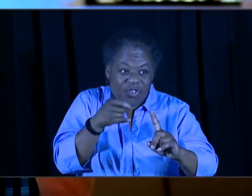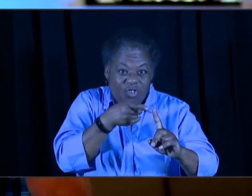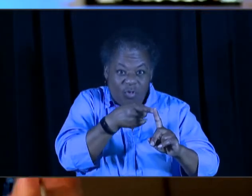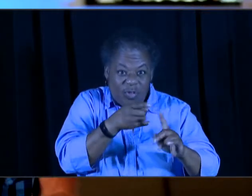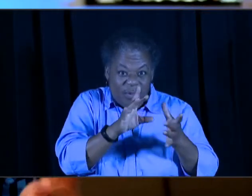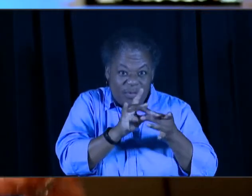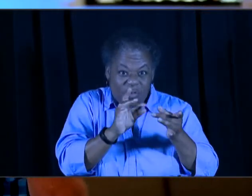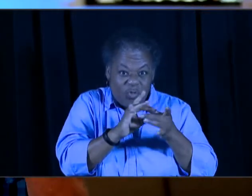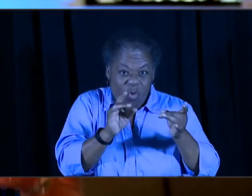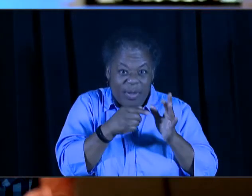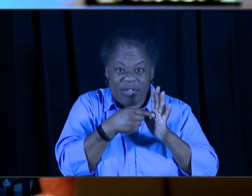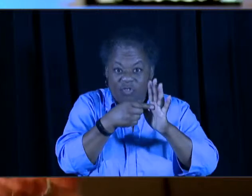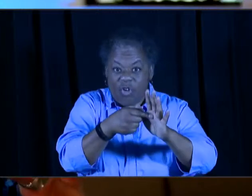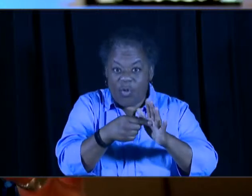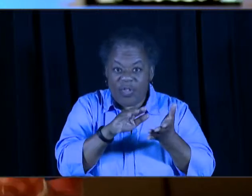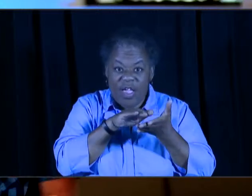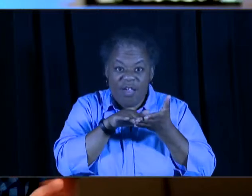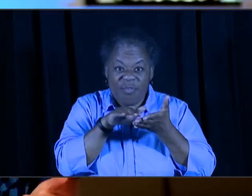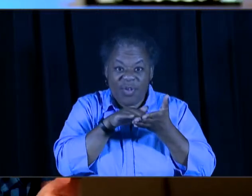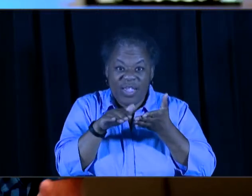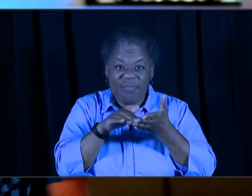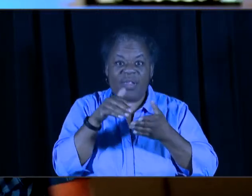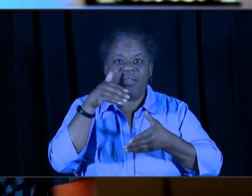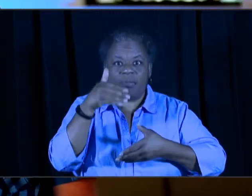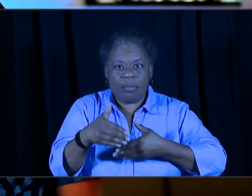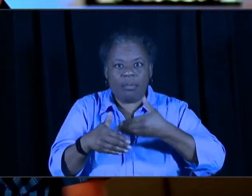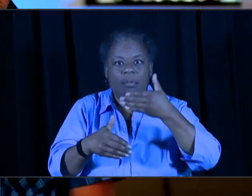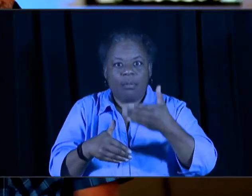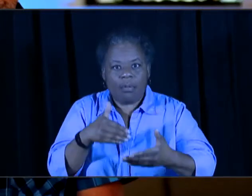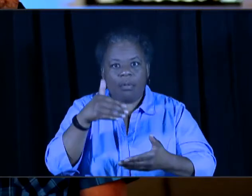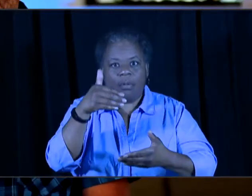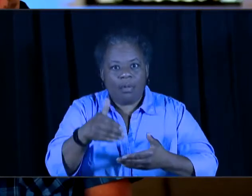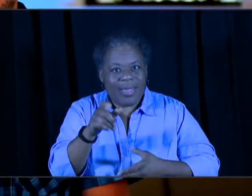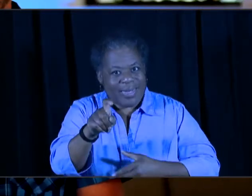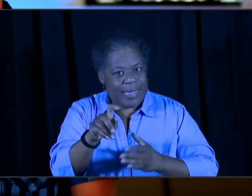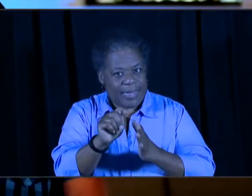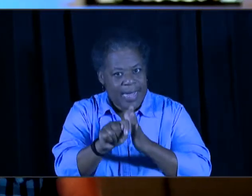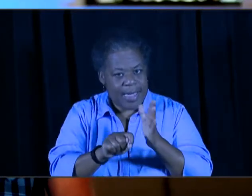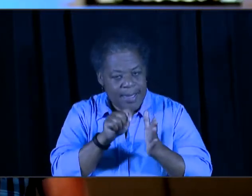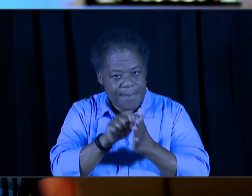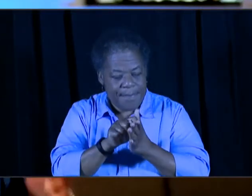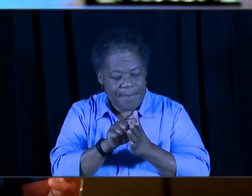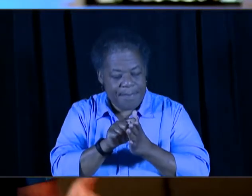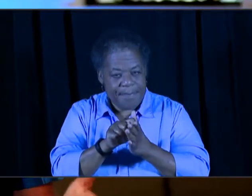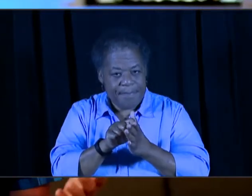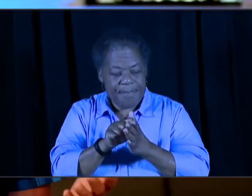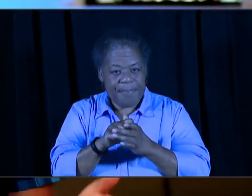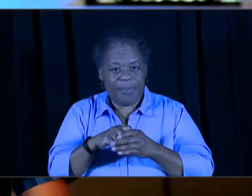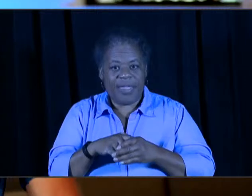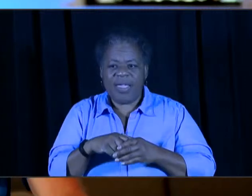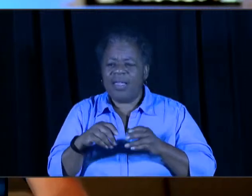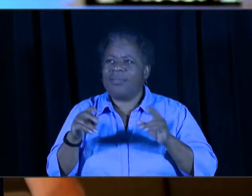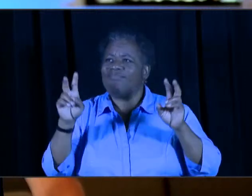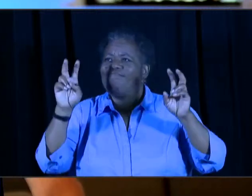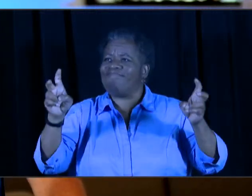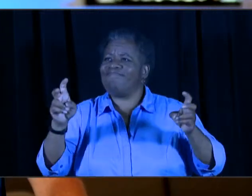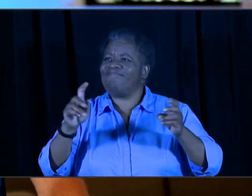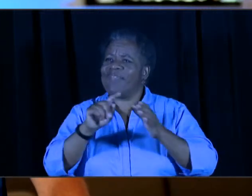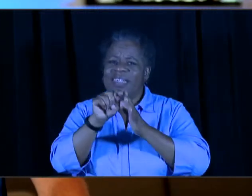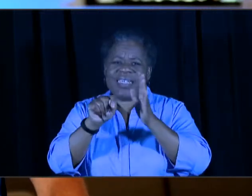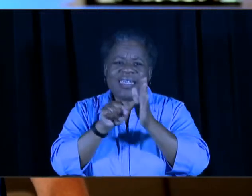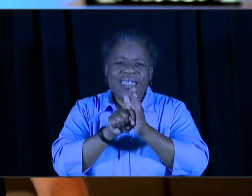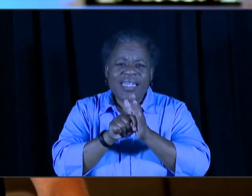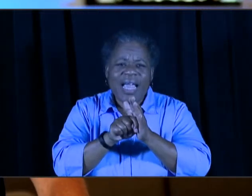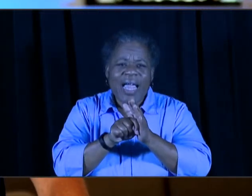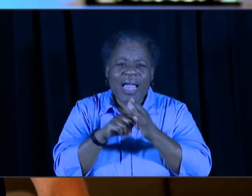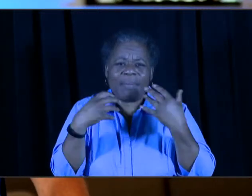illustrates forgiveness takes time. They say that time heals all